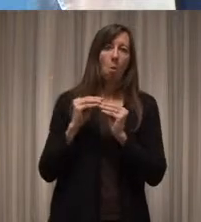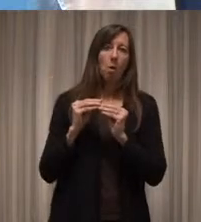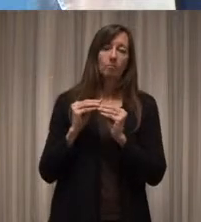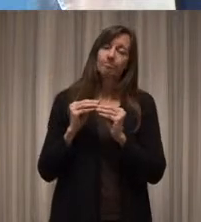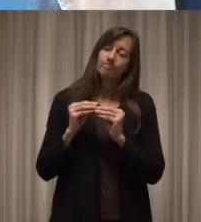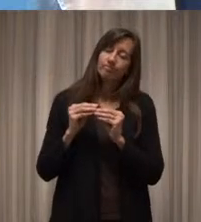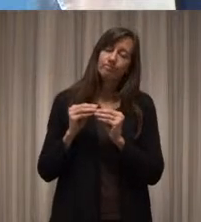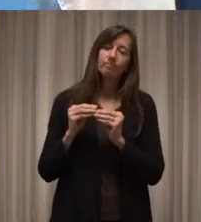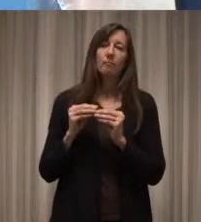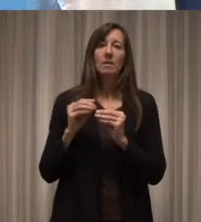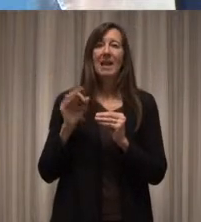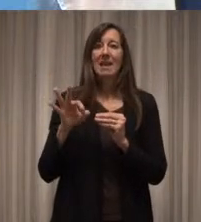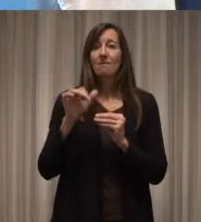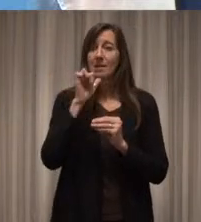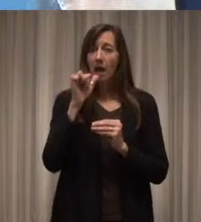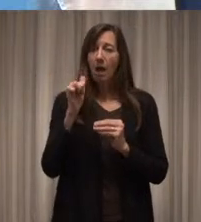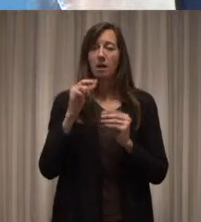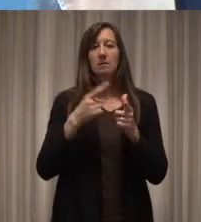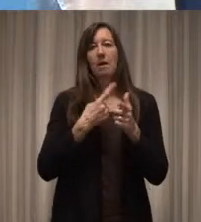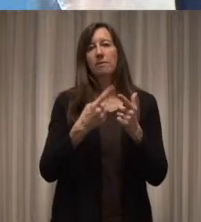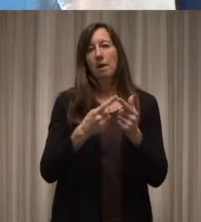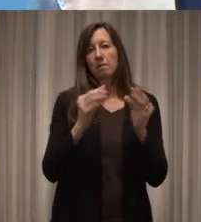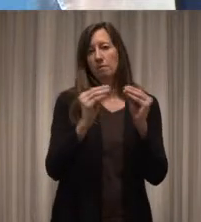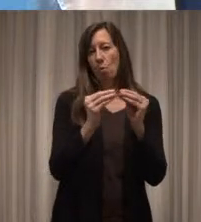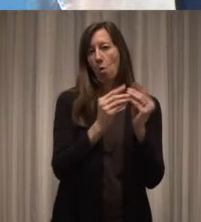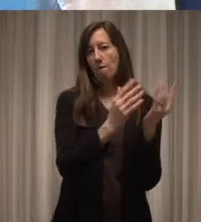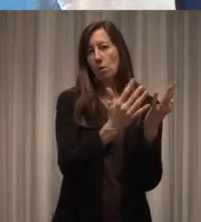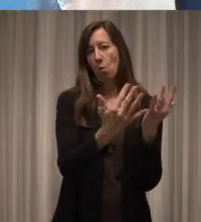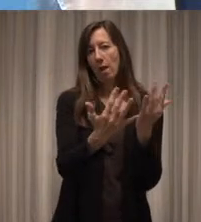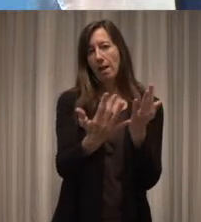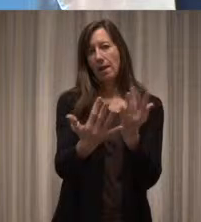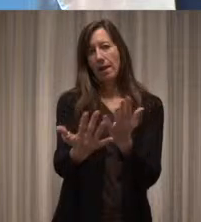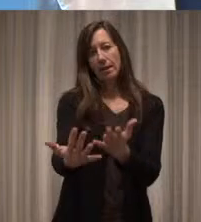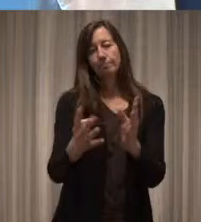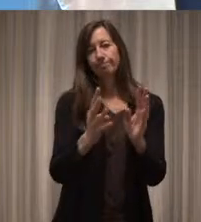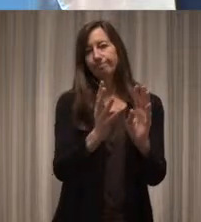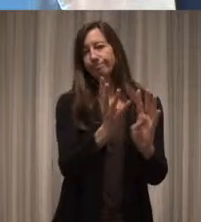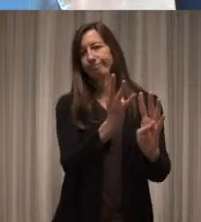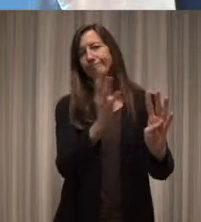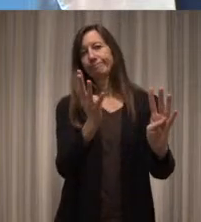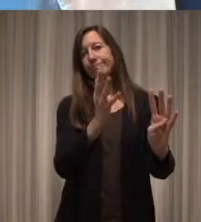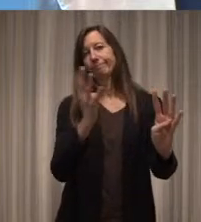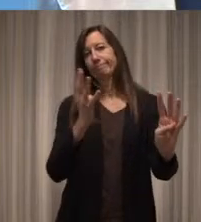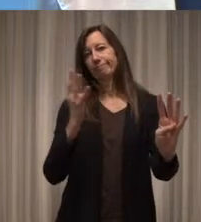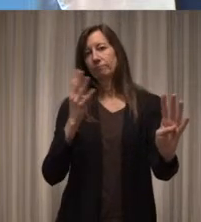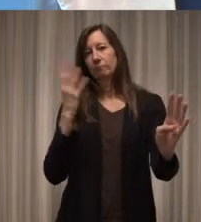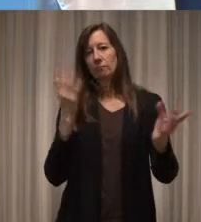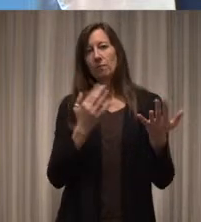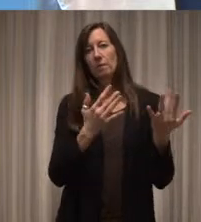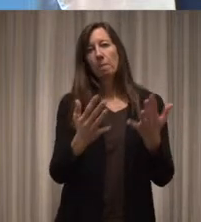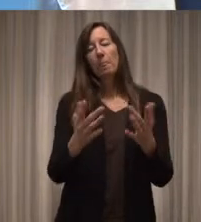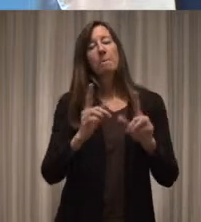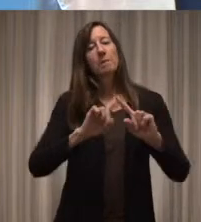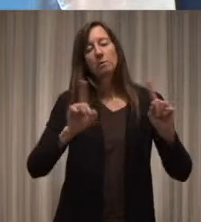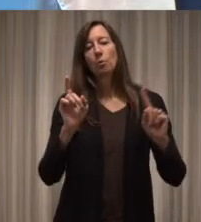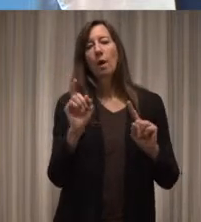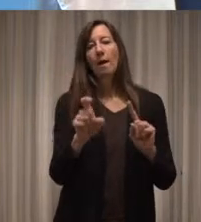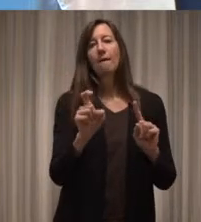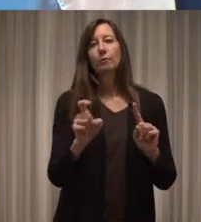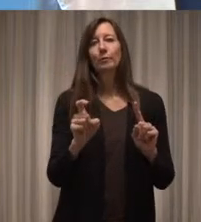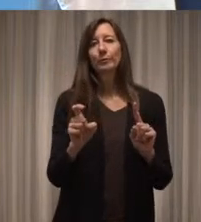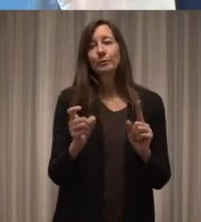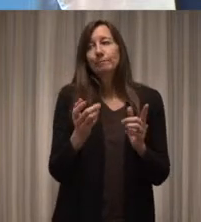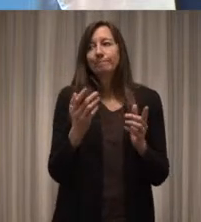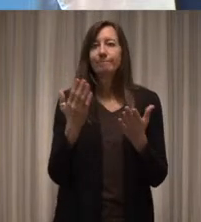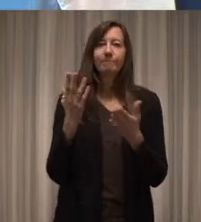everything we can to be as clear and transparent and equitable within those constraints. but I do want to be straightforward about that